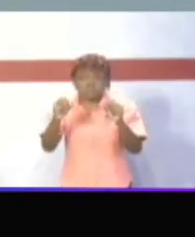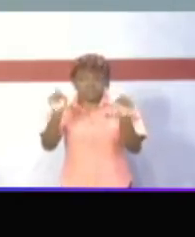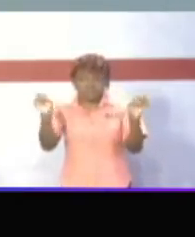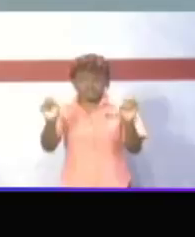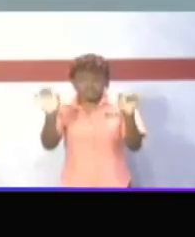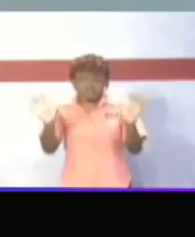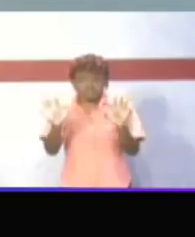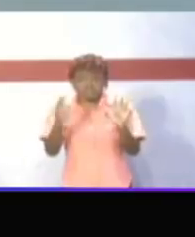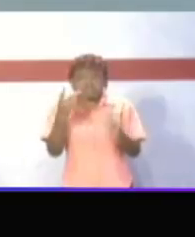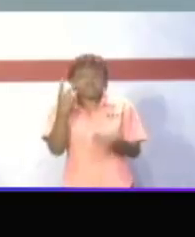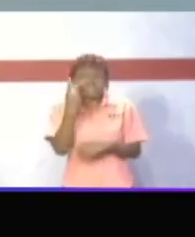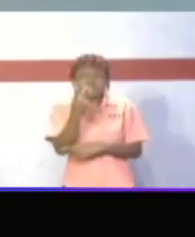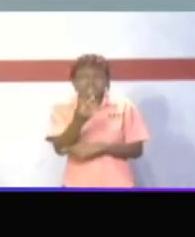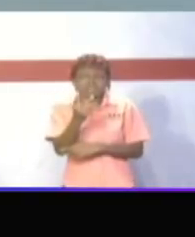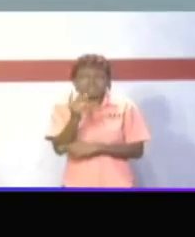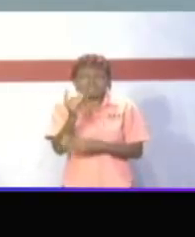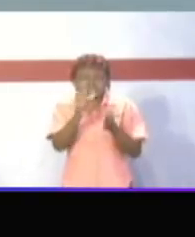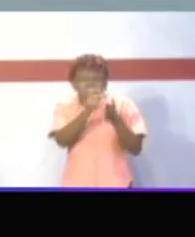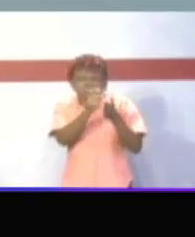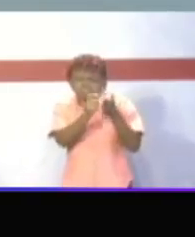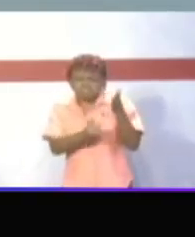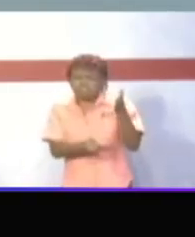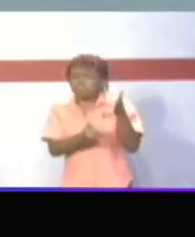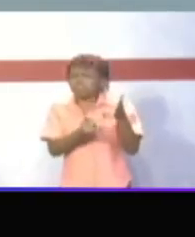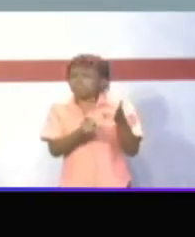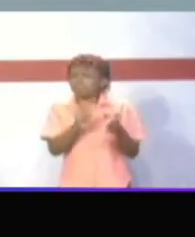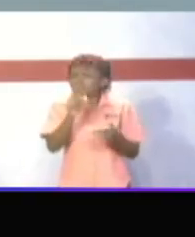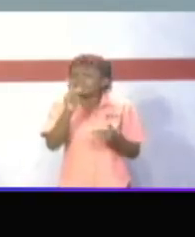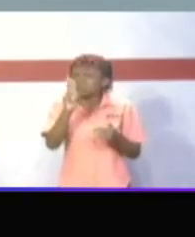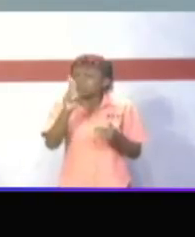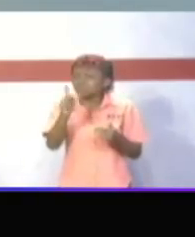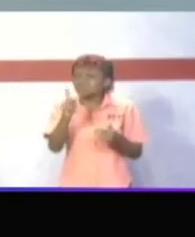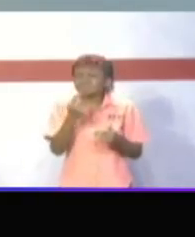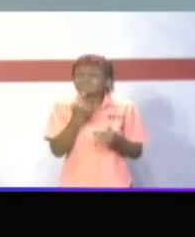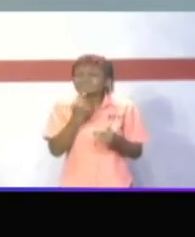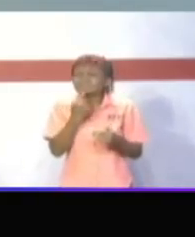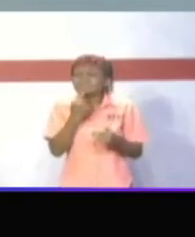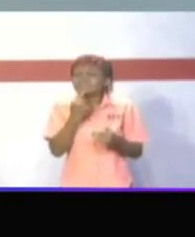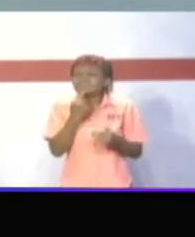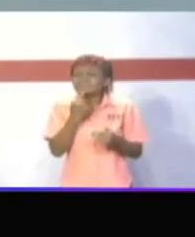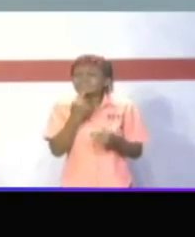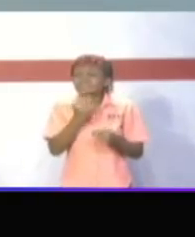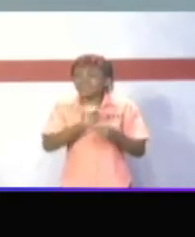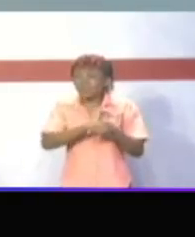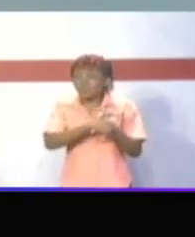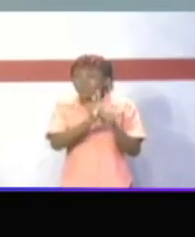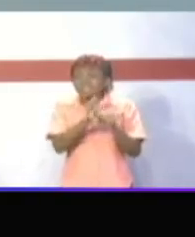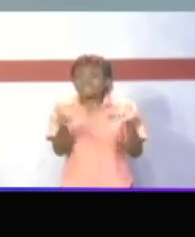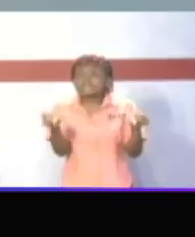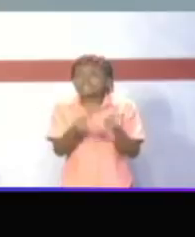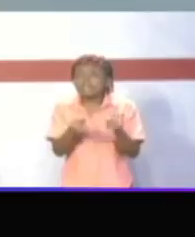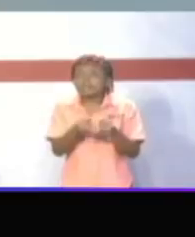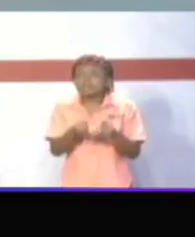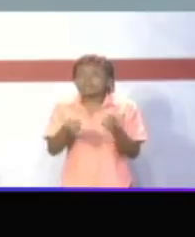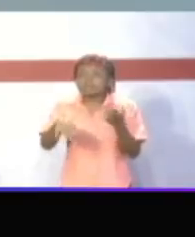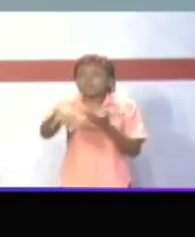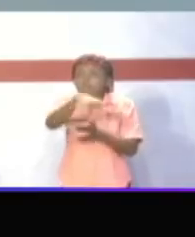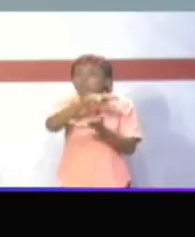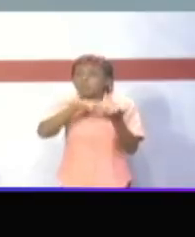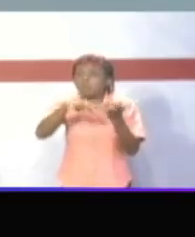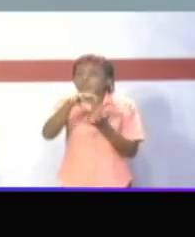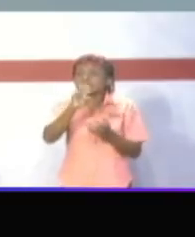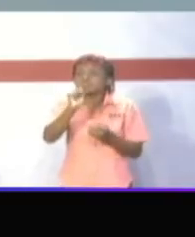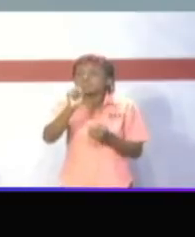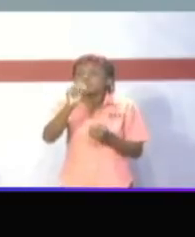NHS in the UK. They're basically saying that COVID-19 is like smoke and that it hangs around in the air. Do you know if there's any validity to this? Do you know